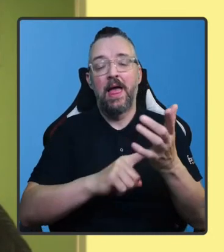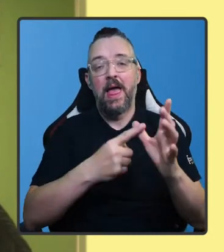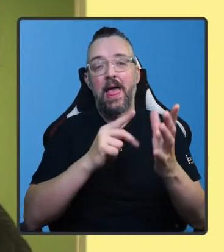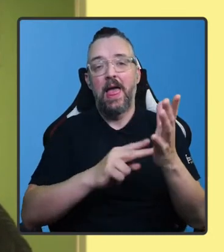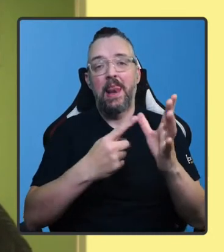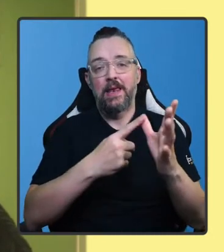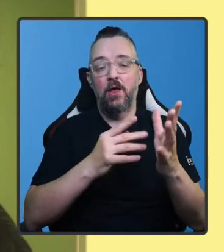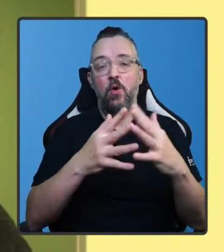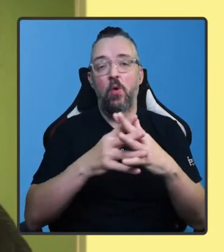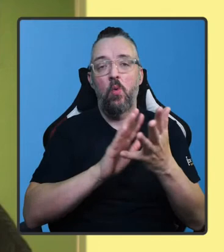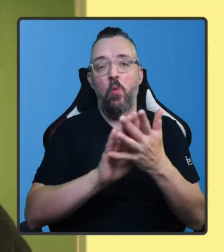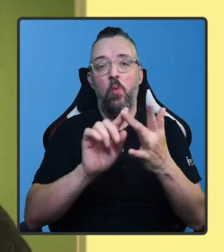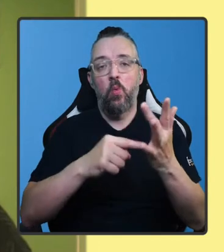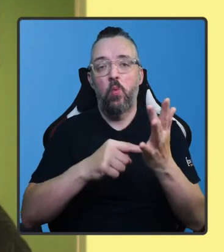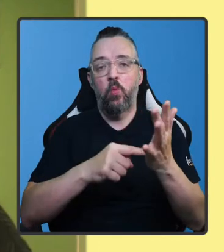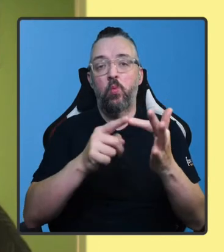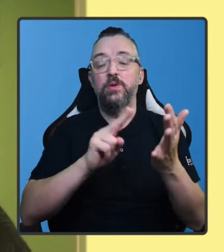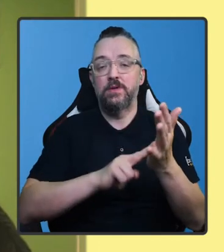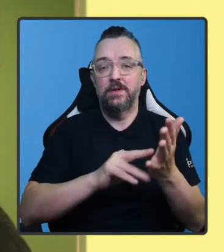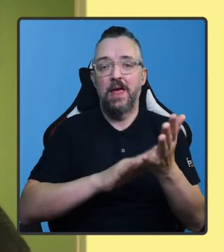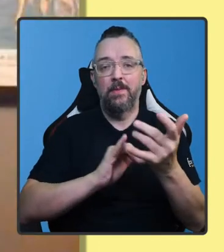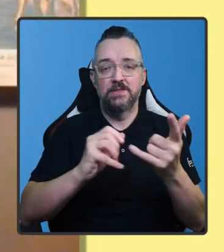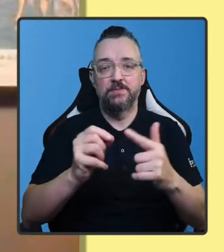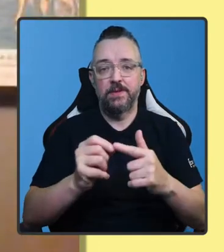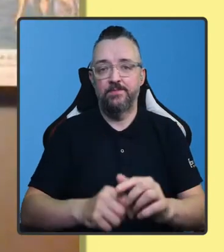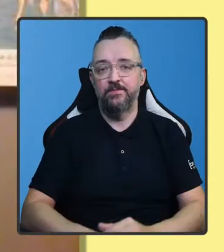MSP. Welcome to Elena.